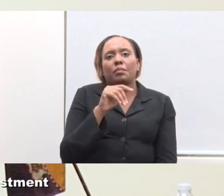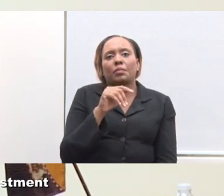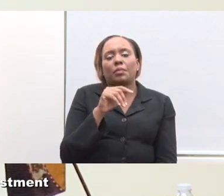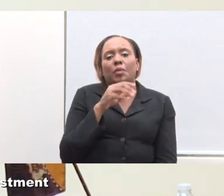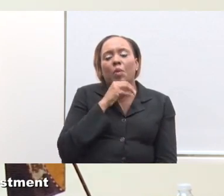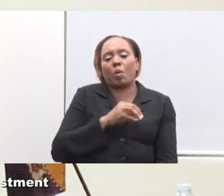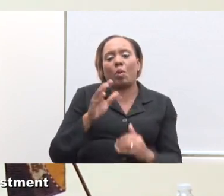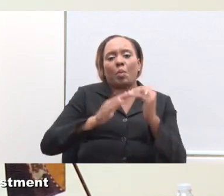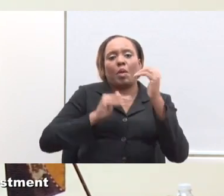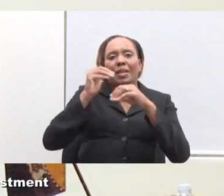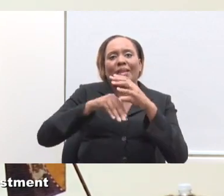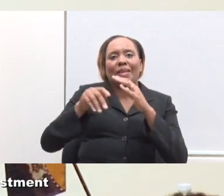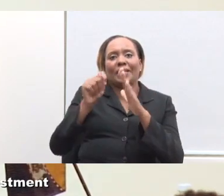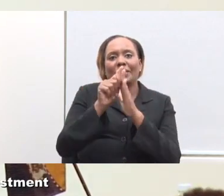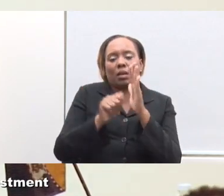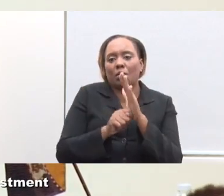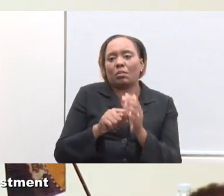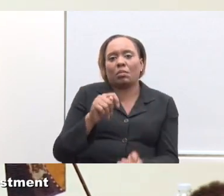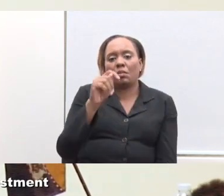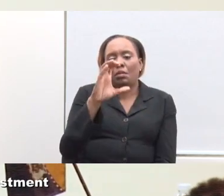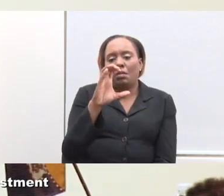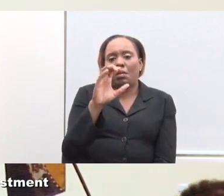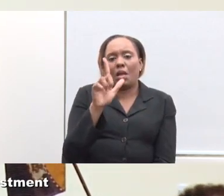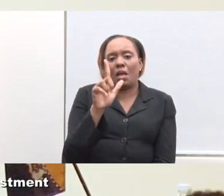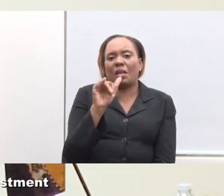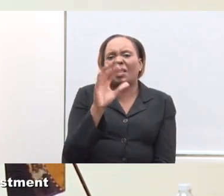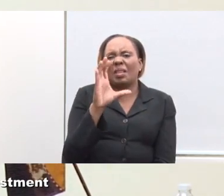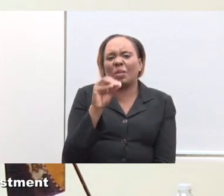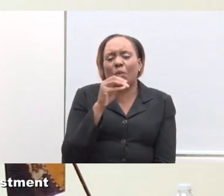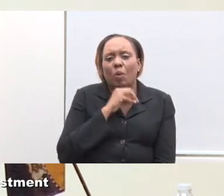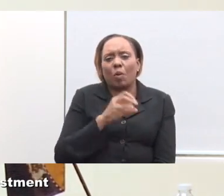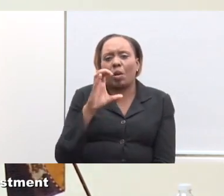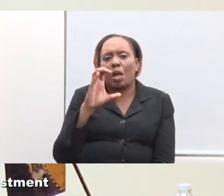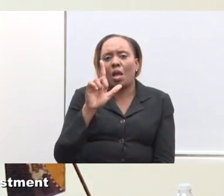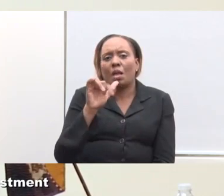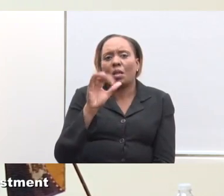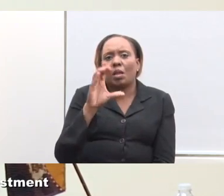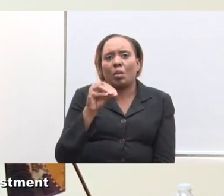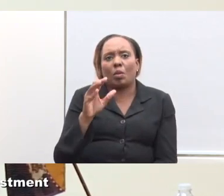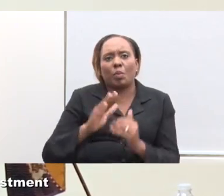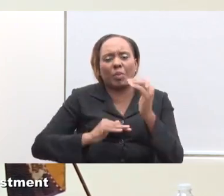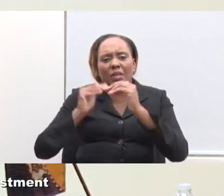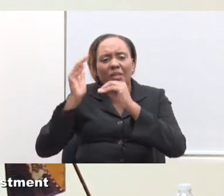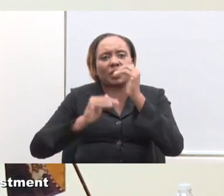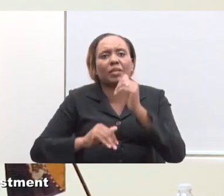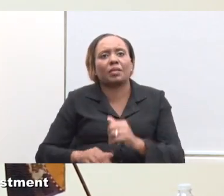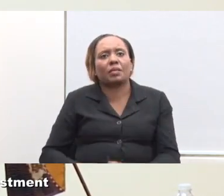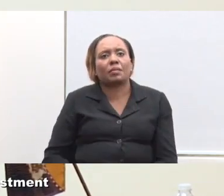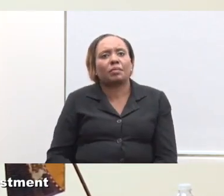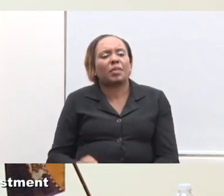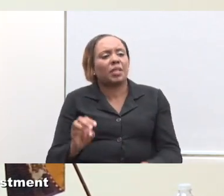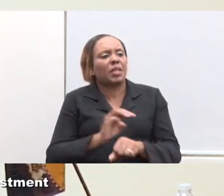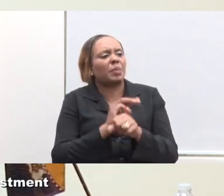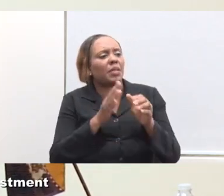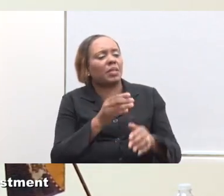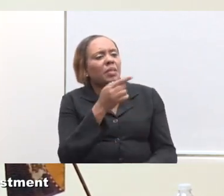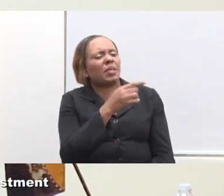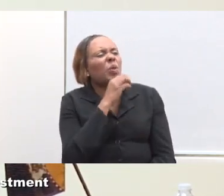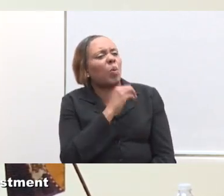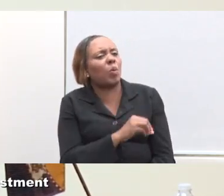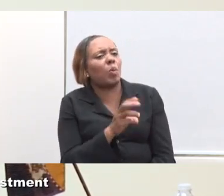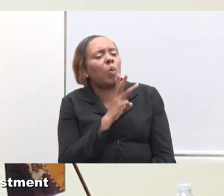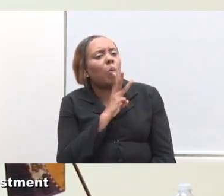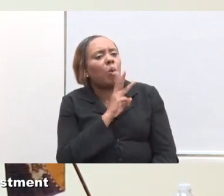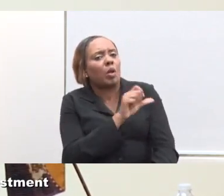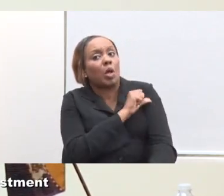Street, and Clico building, and we can go on and on. The Minister of Public Works, the old Water Authority building that